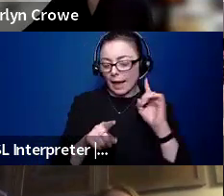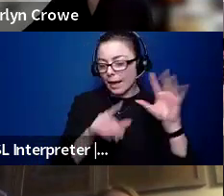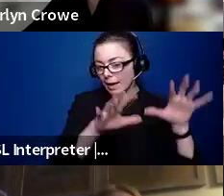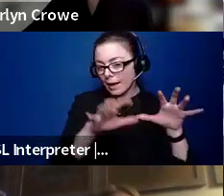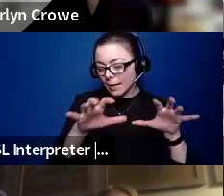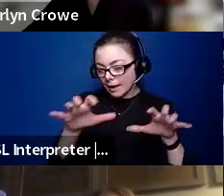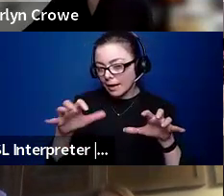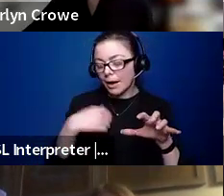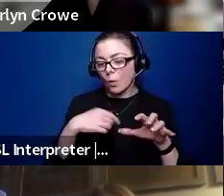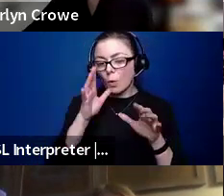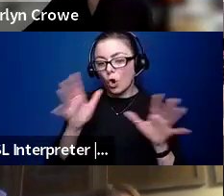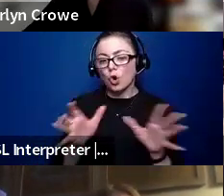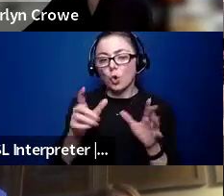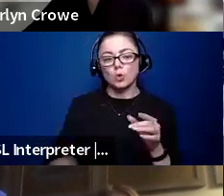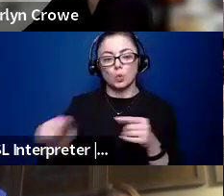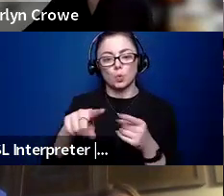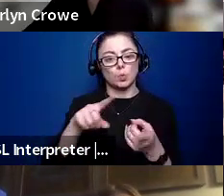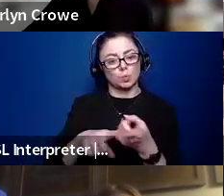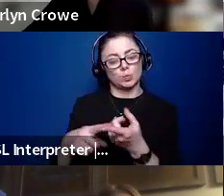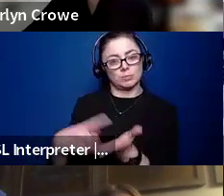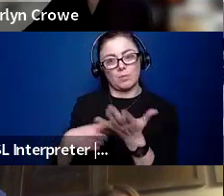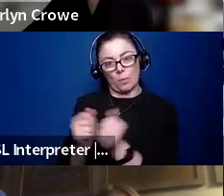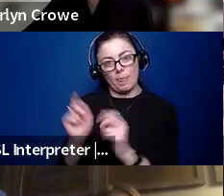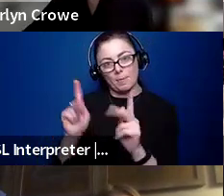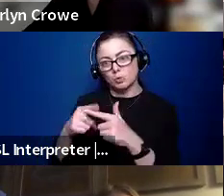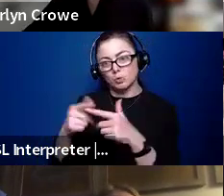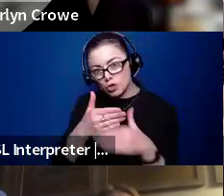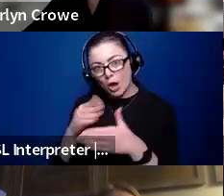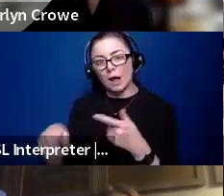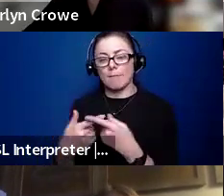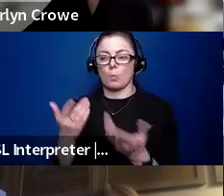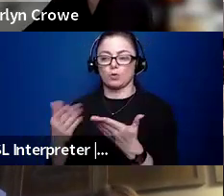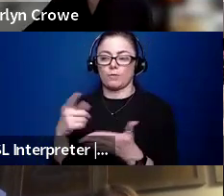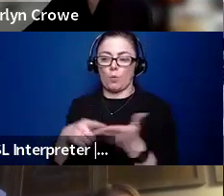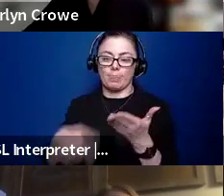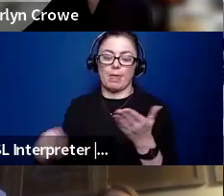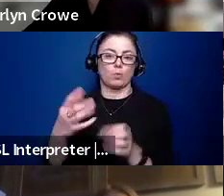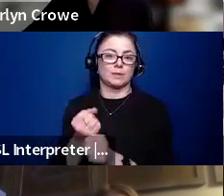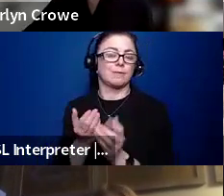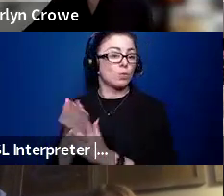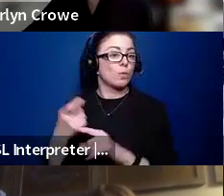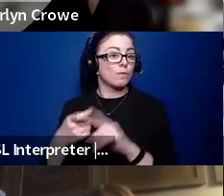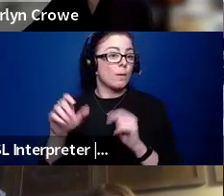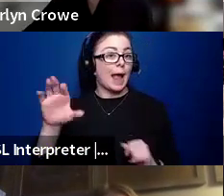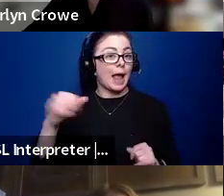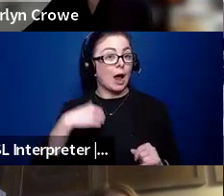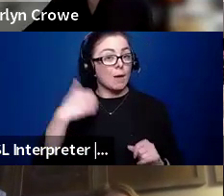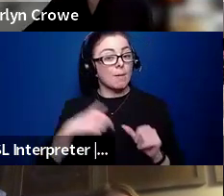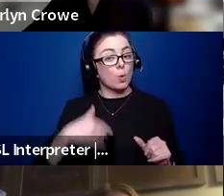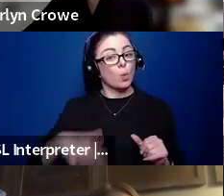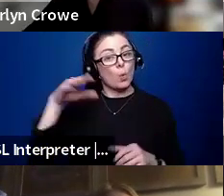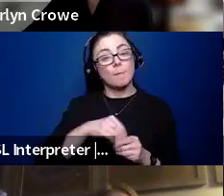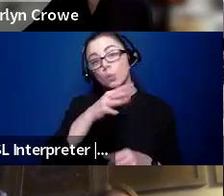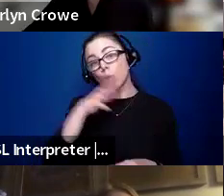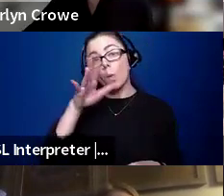life, asking them to talk and share out about the services that they receive through the AEA. I remember growing up in rural